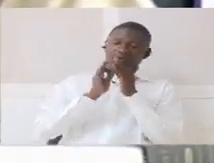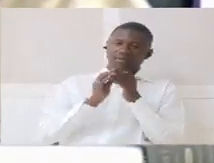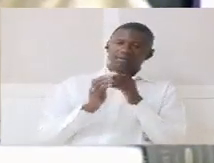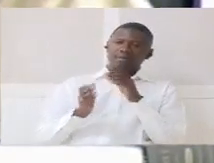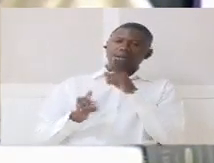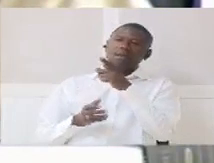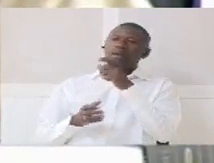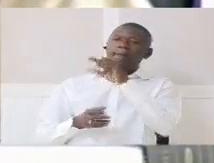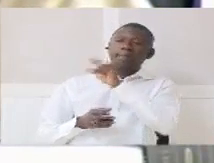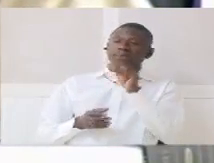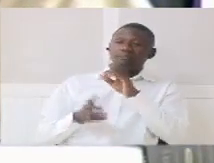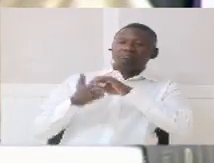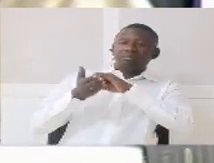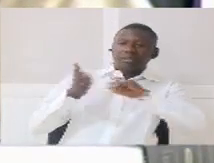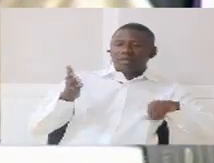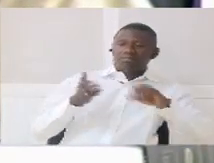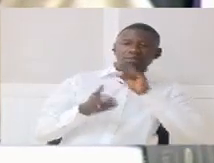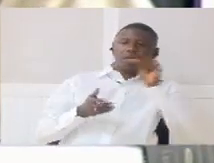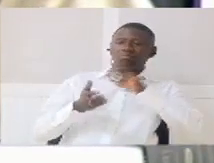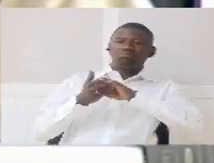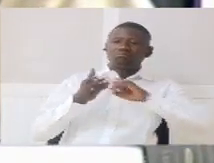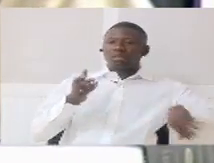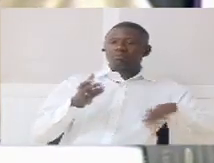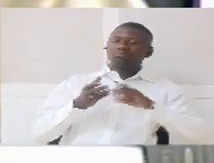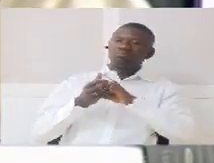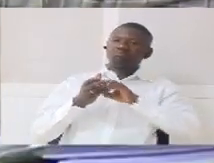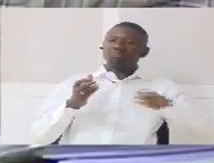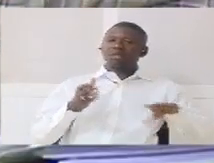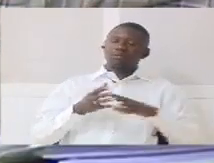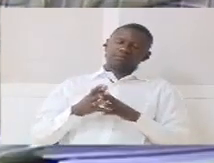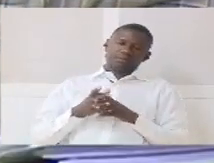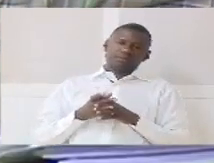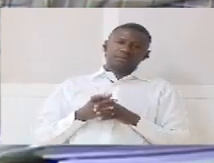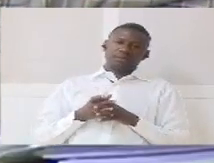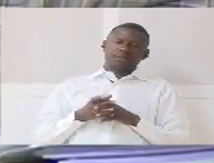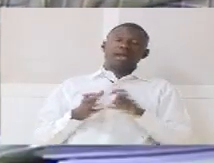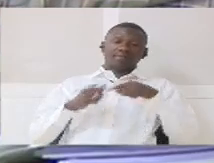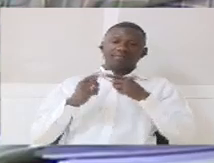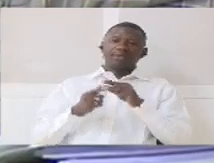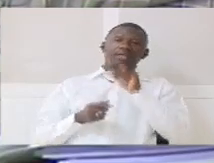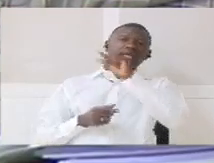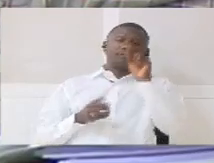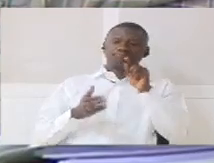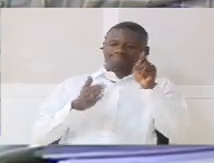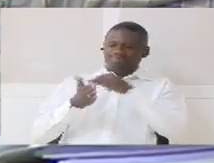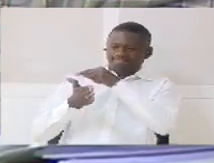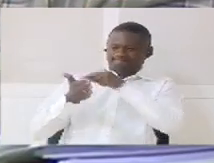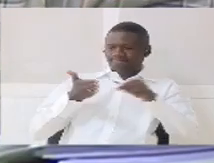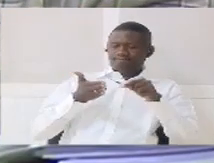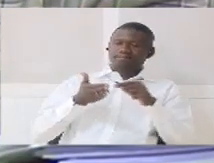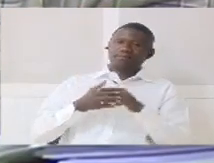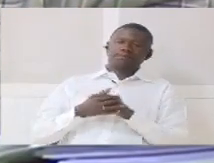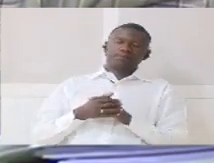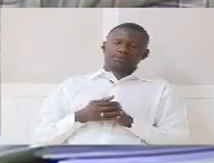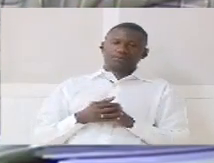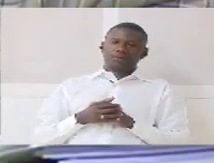they will say remove such parties' names, remove from, these names. From so, your names scratch. From your observation, yes.